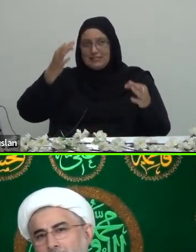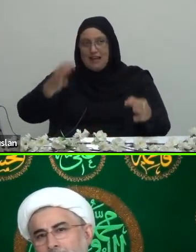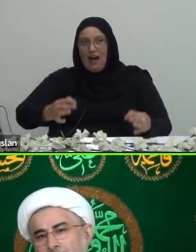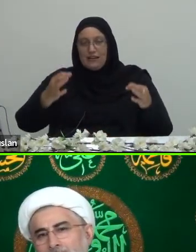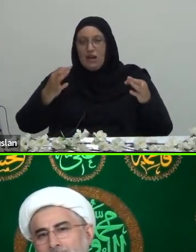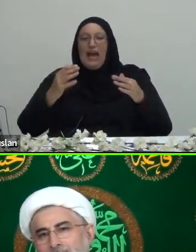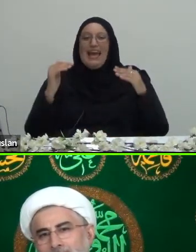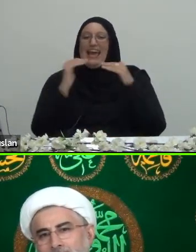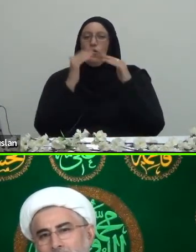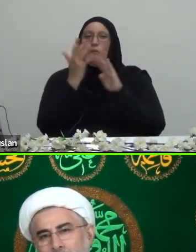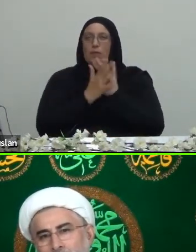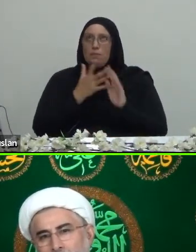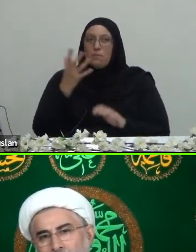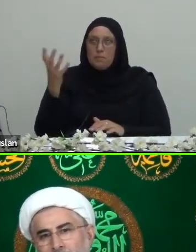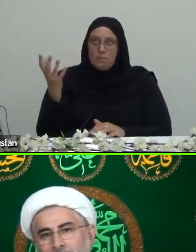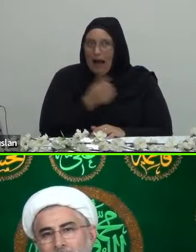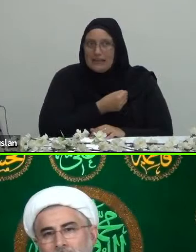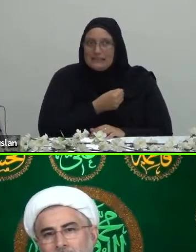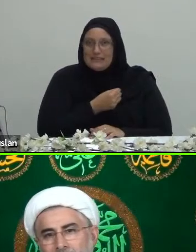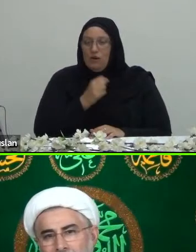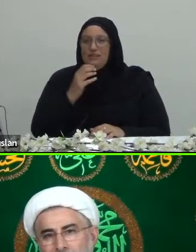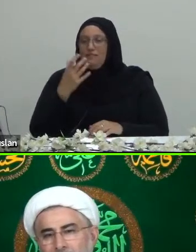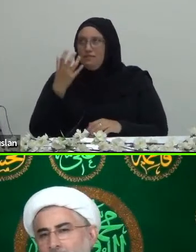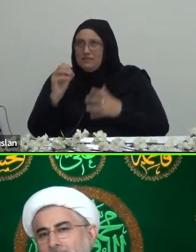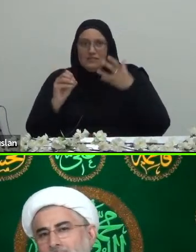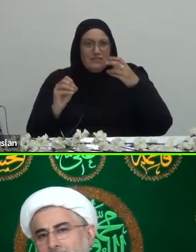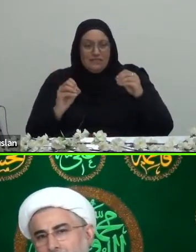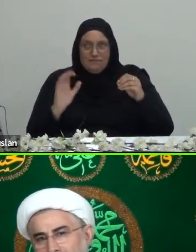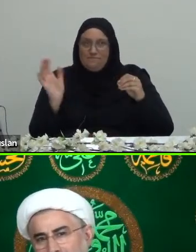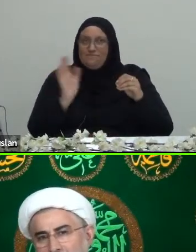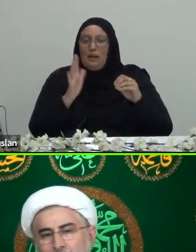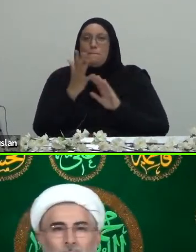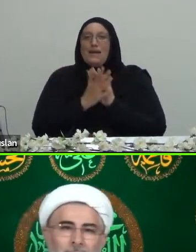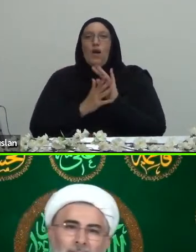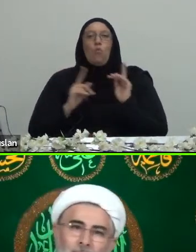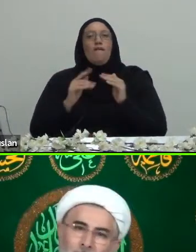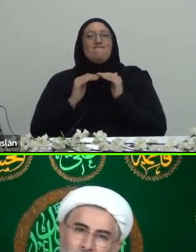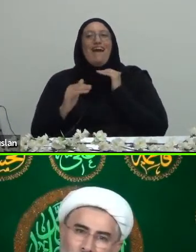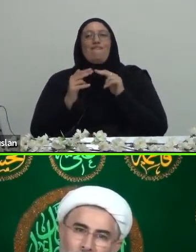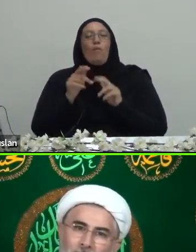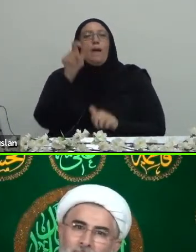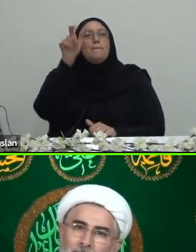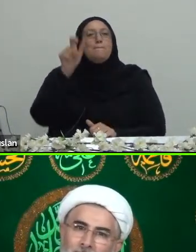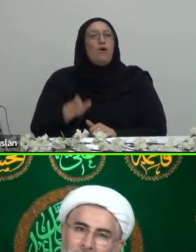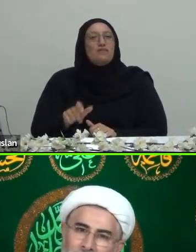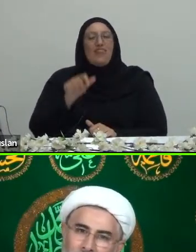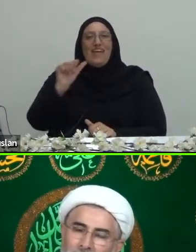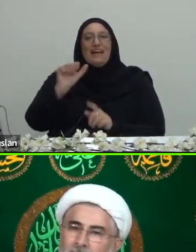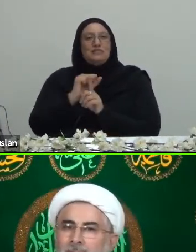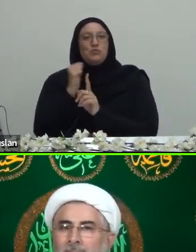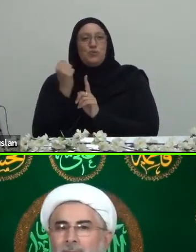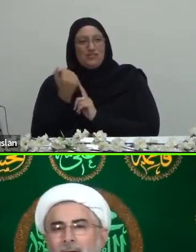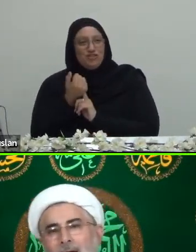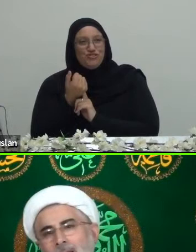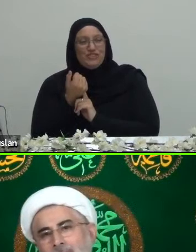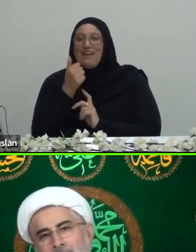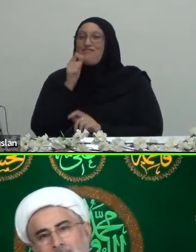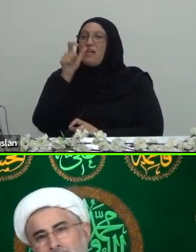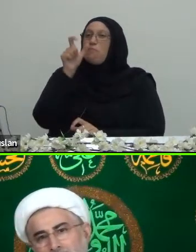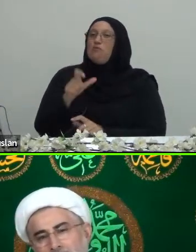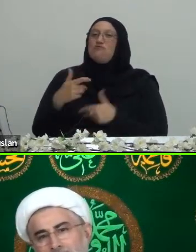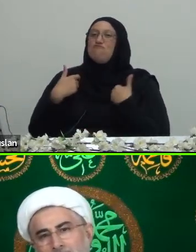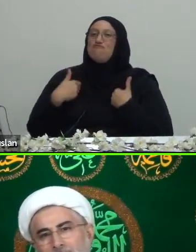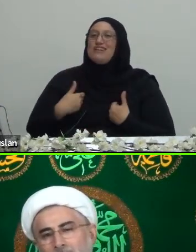one, I believe that is in more financial restriction, needs more. That one is okay, may need less,